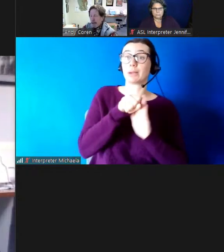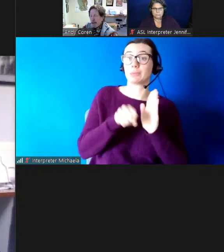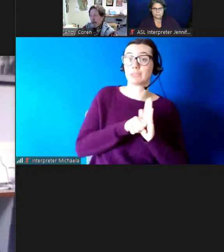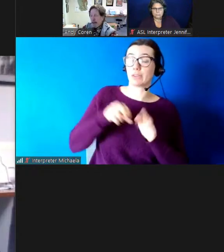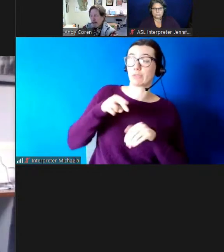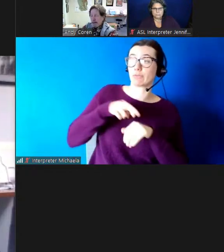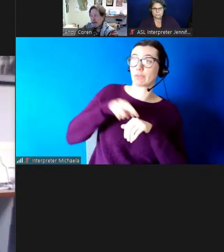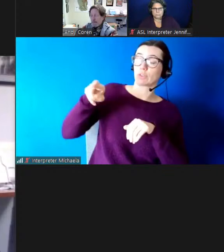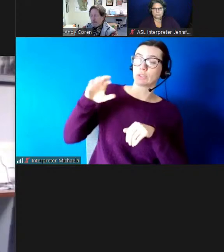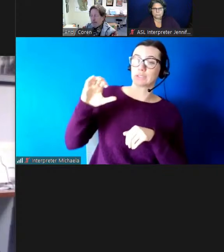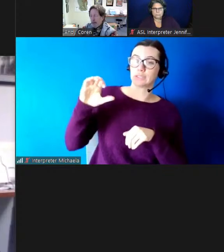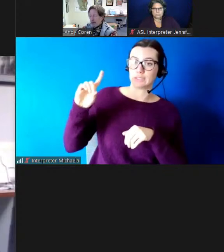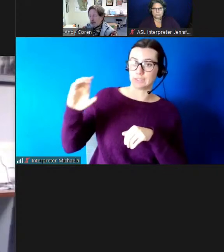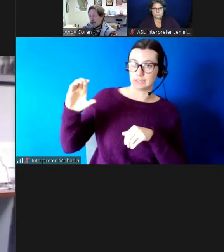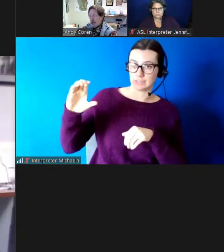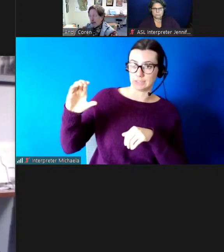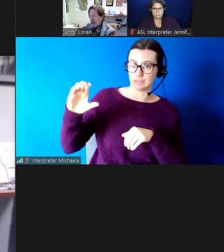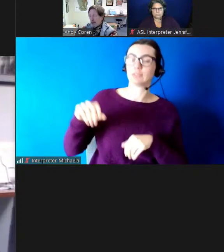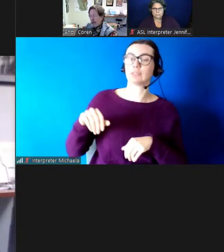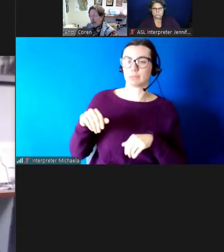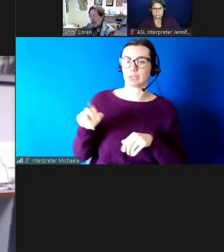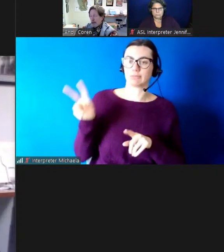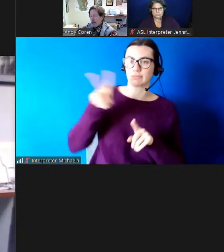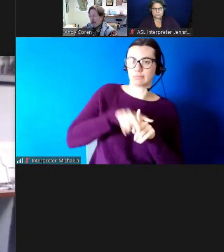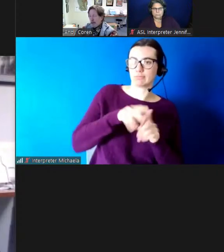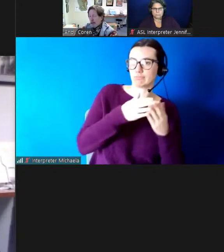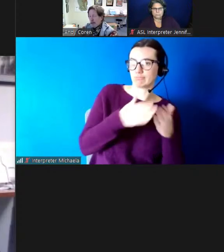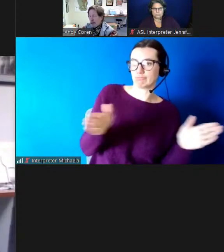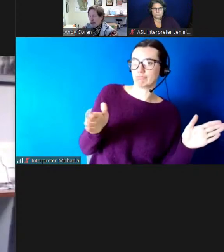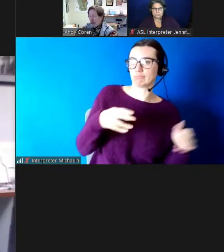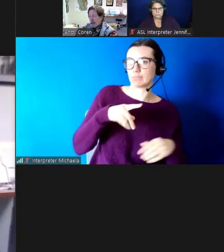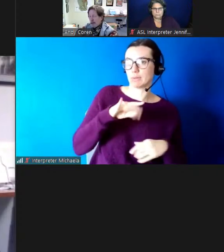public. And so